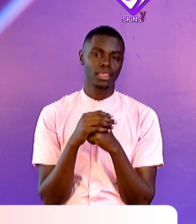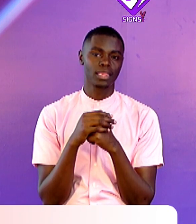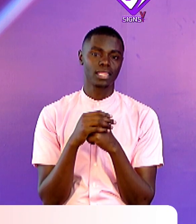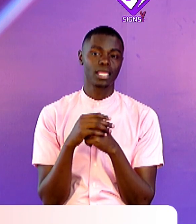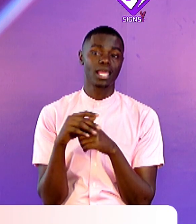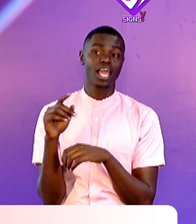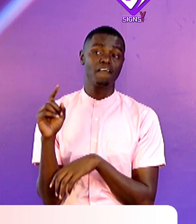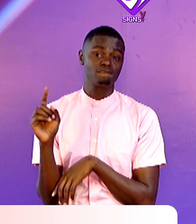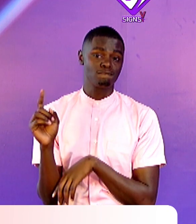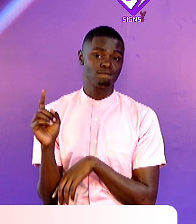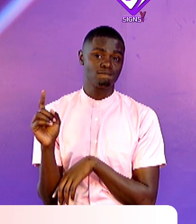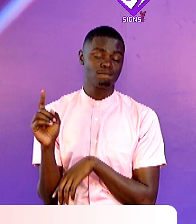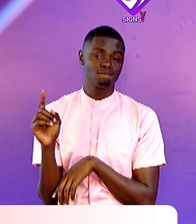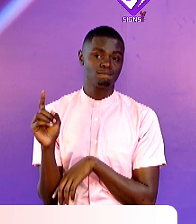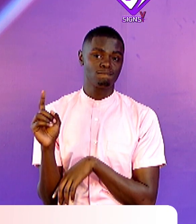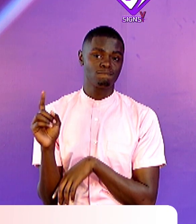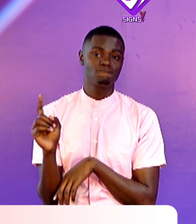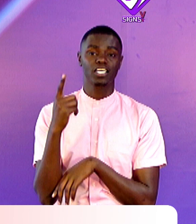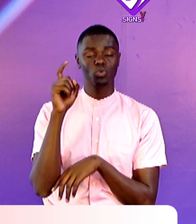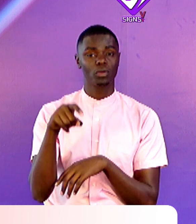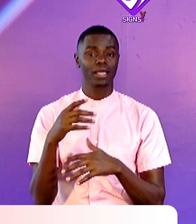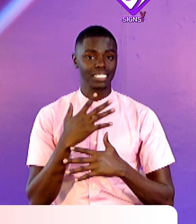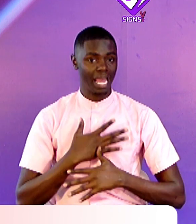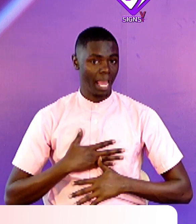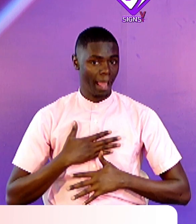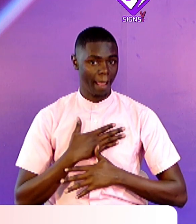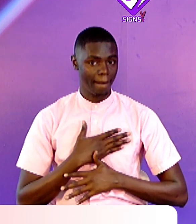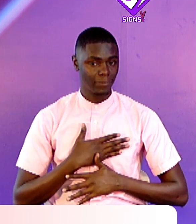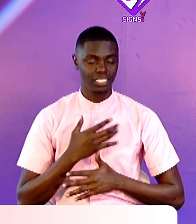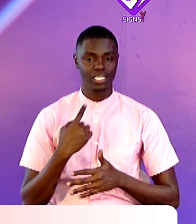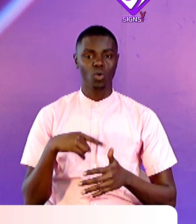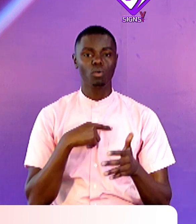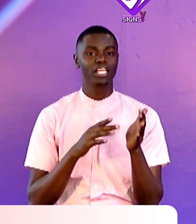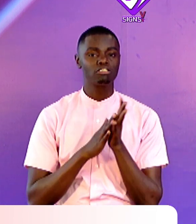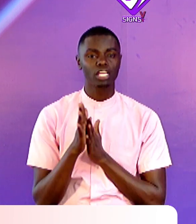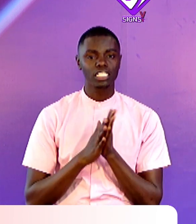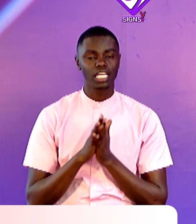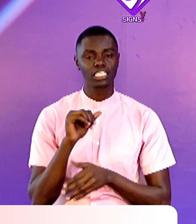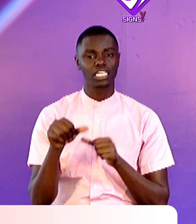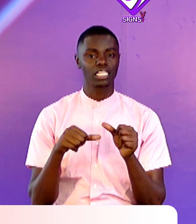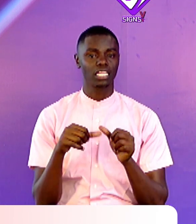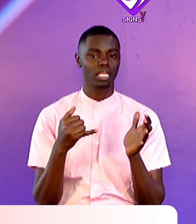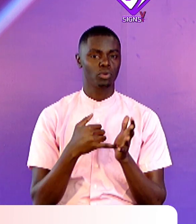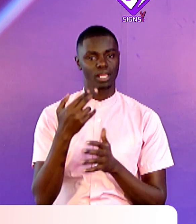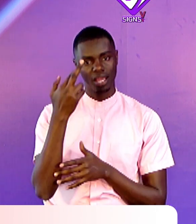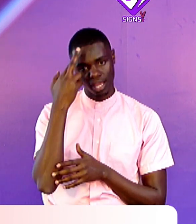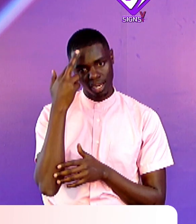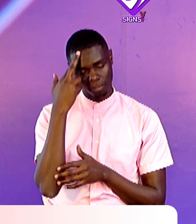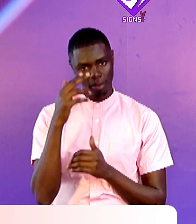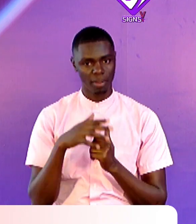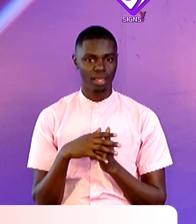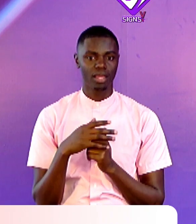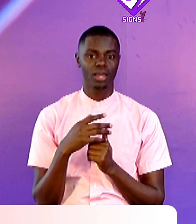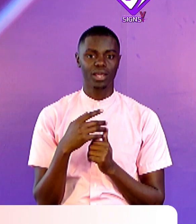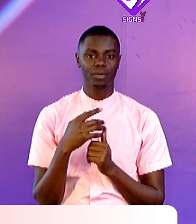first of all, we must appreciate the fact that we were excited about it. Right. Remember, even the president was out and telling us, come out,